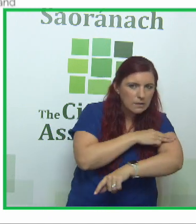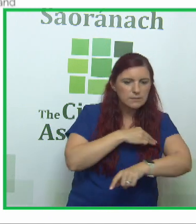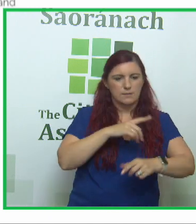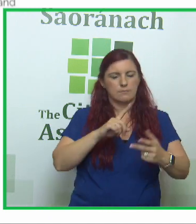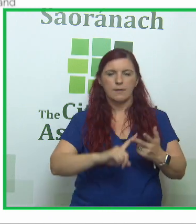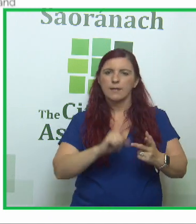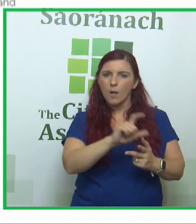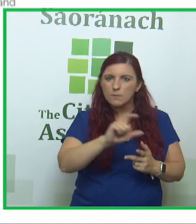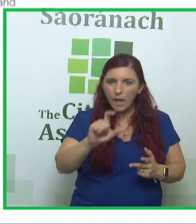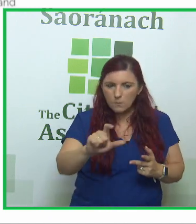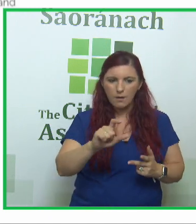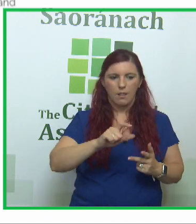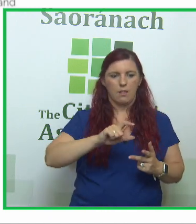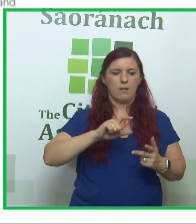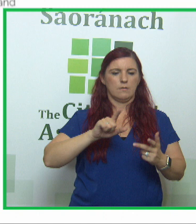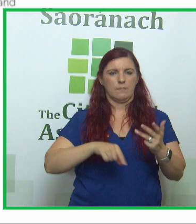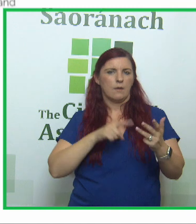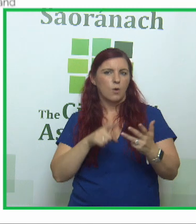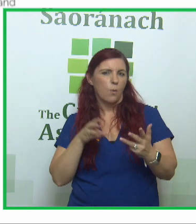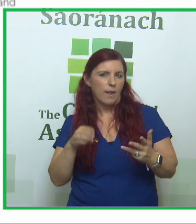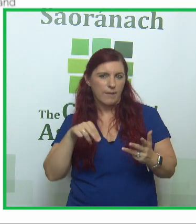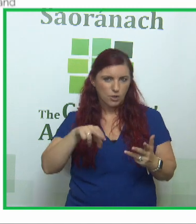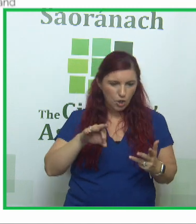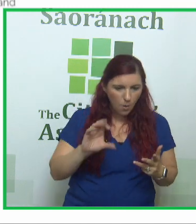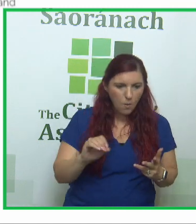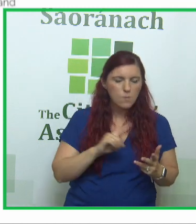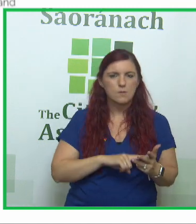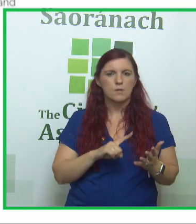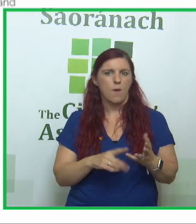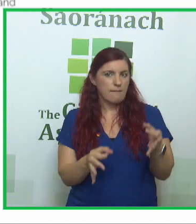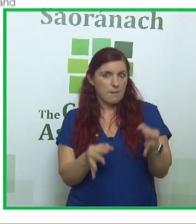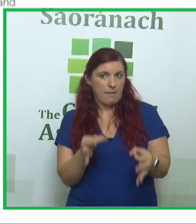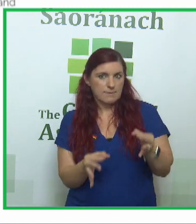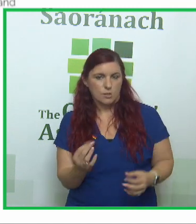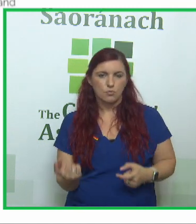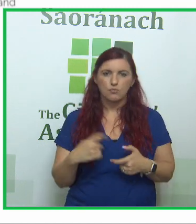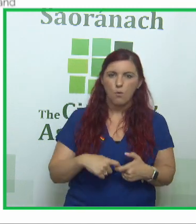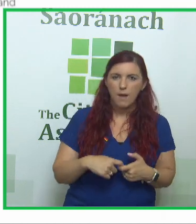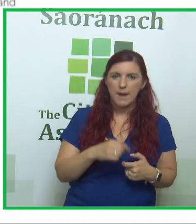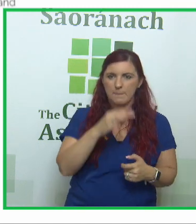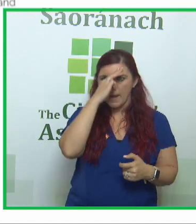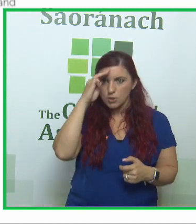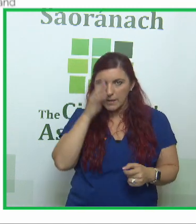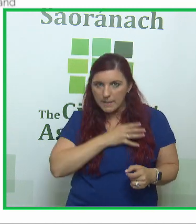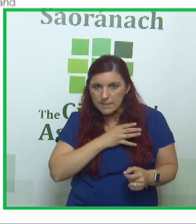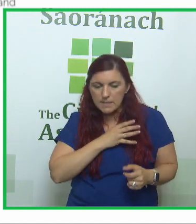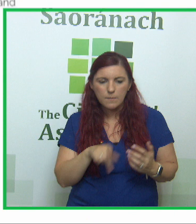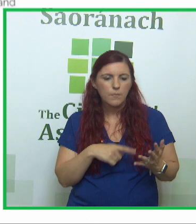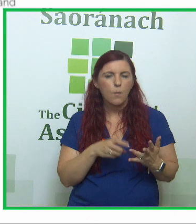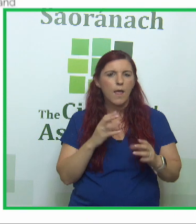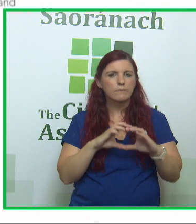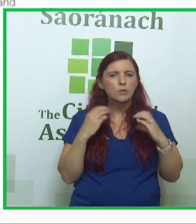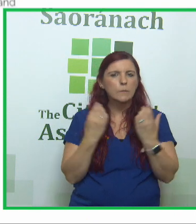the county councils and all of those. We even let politicians join, the management committees. You will have